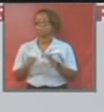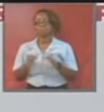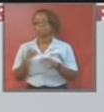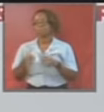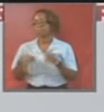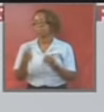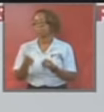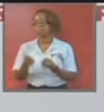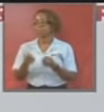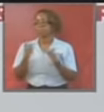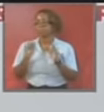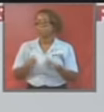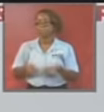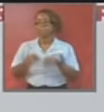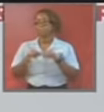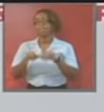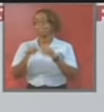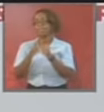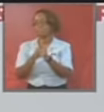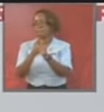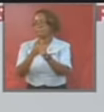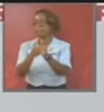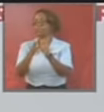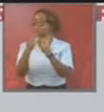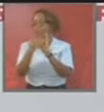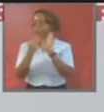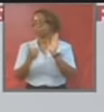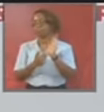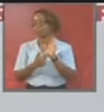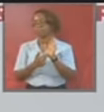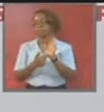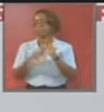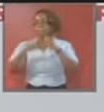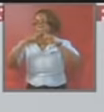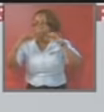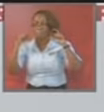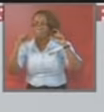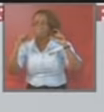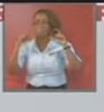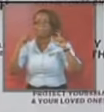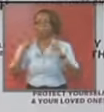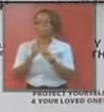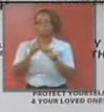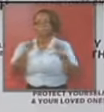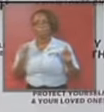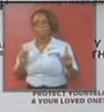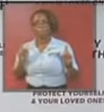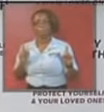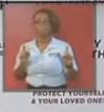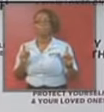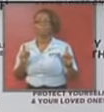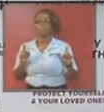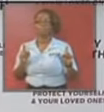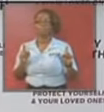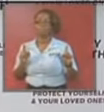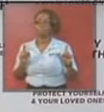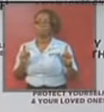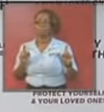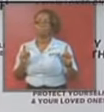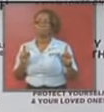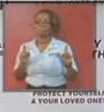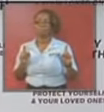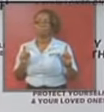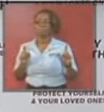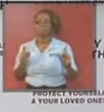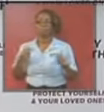So there's always that underlying concern from the start of the pandemic, and it continues to date. CMO, if I may, just to add